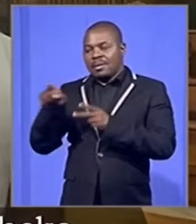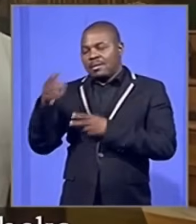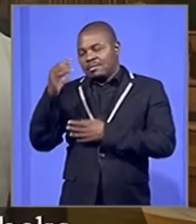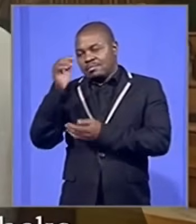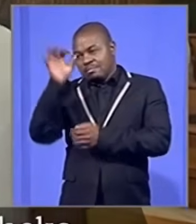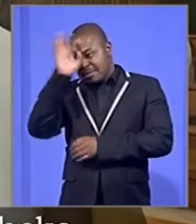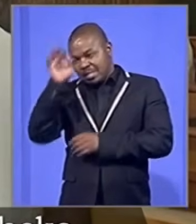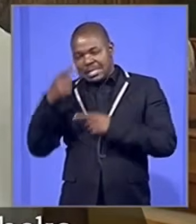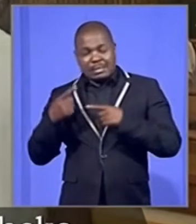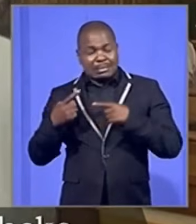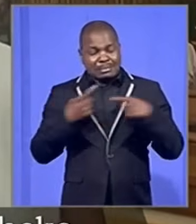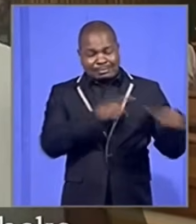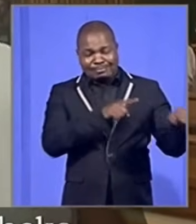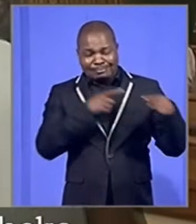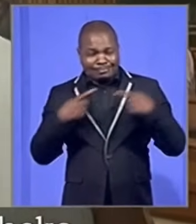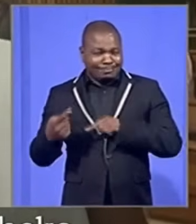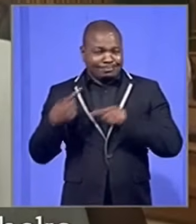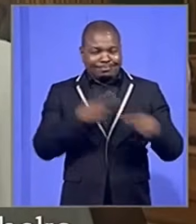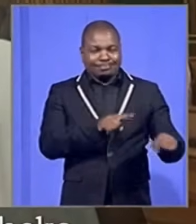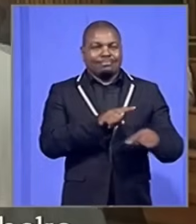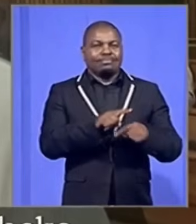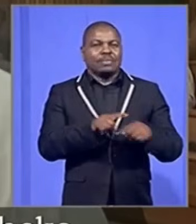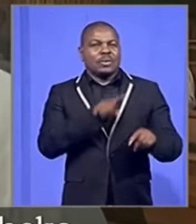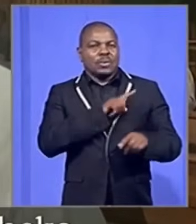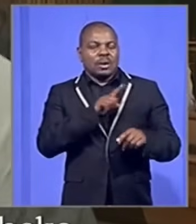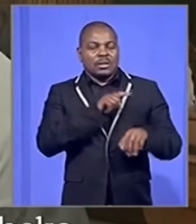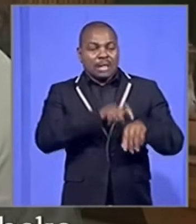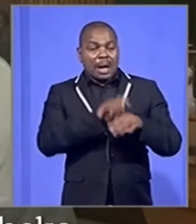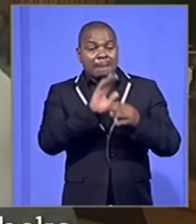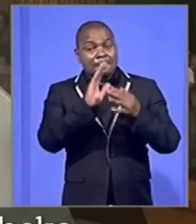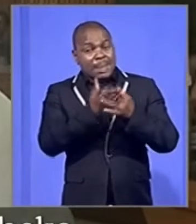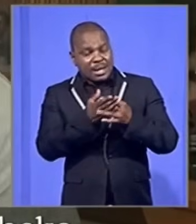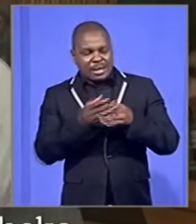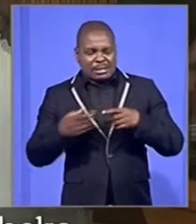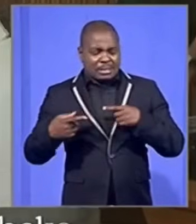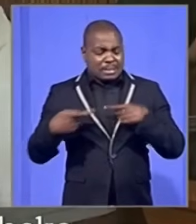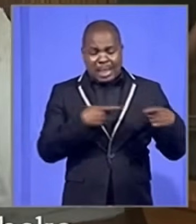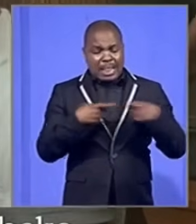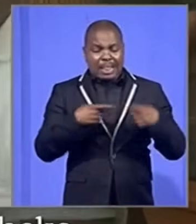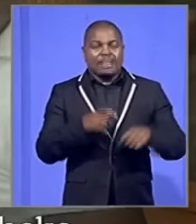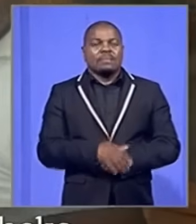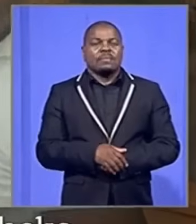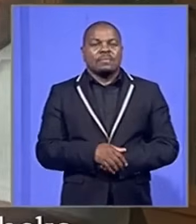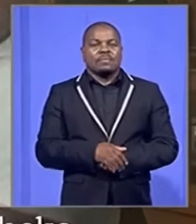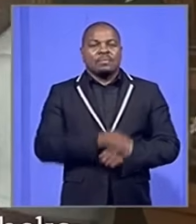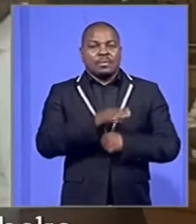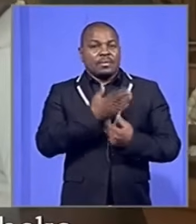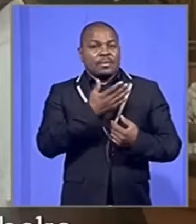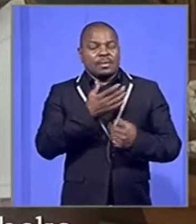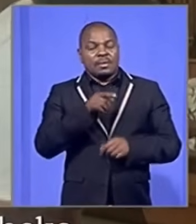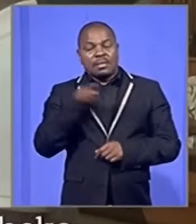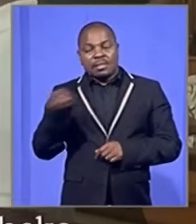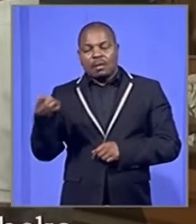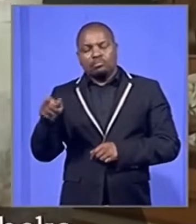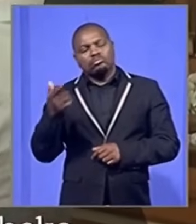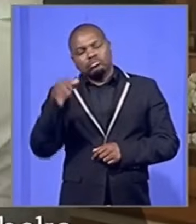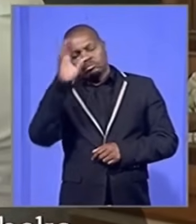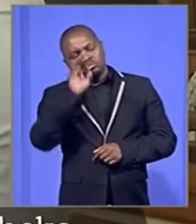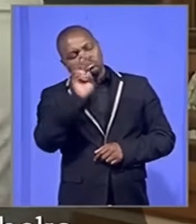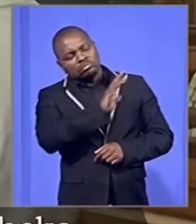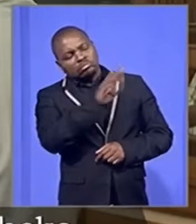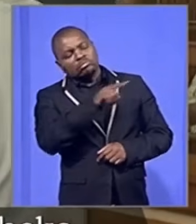bontšhana dingwatha maretha nakong ya ge tsheko e sa emišitšwe le bakanyana morago ga gore ba leta kgolego ba botše